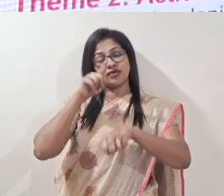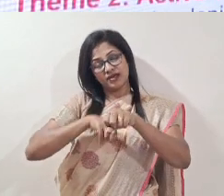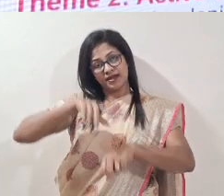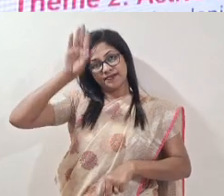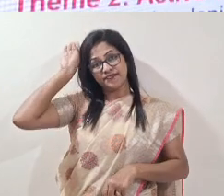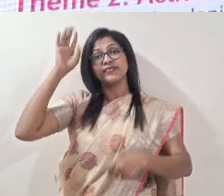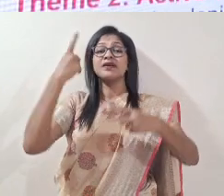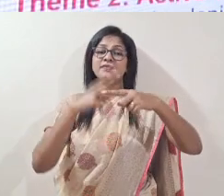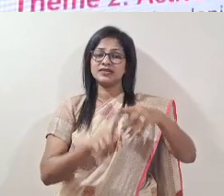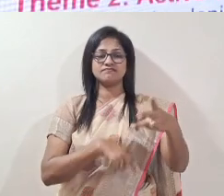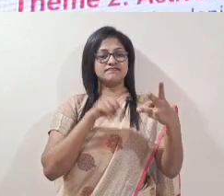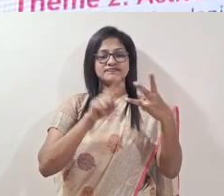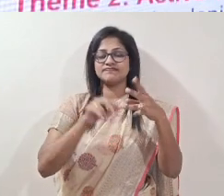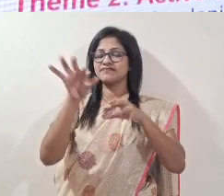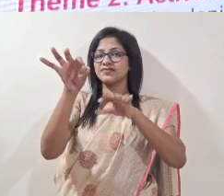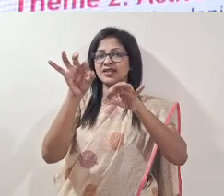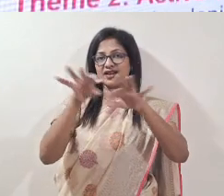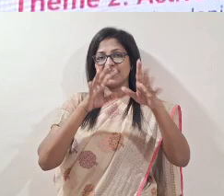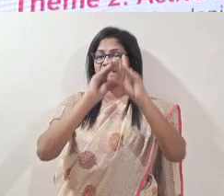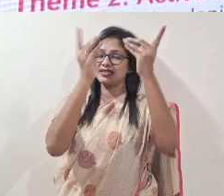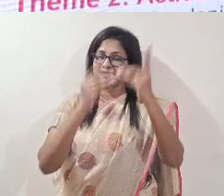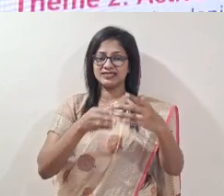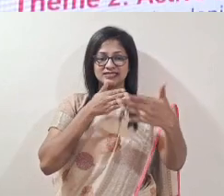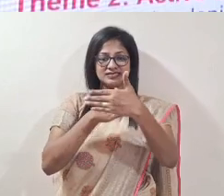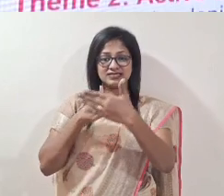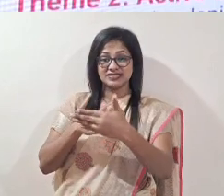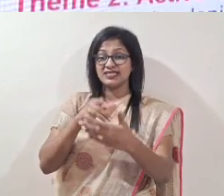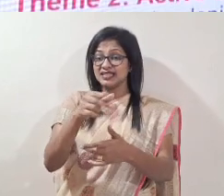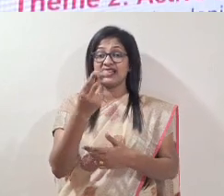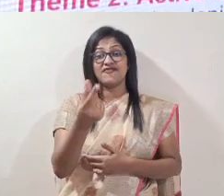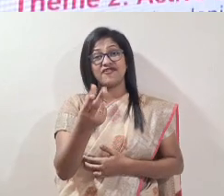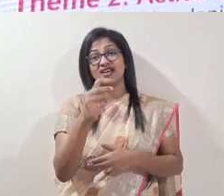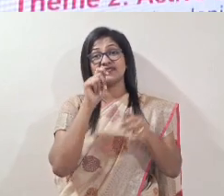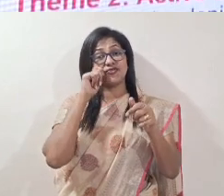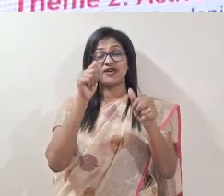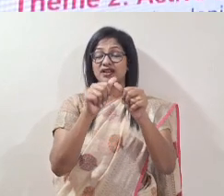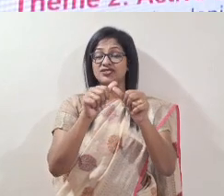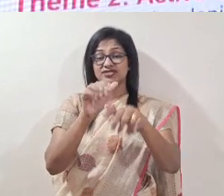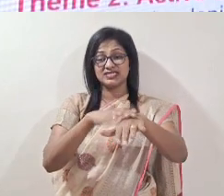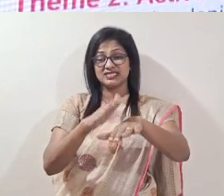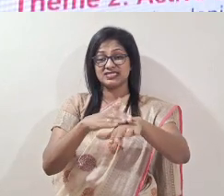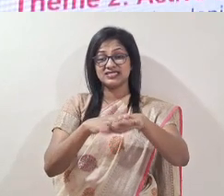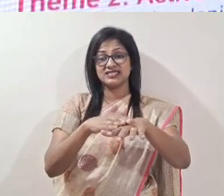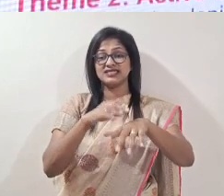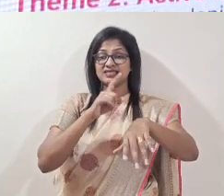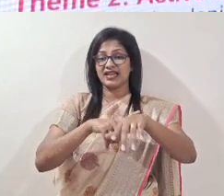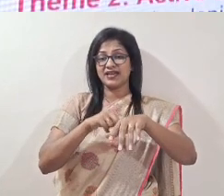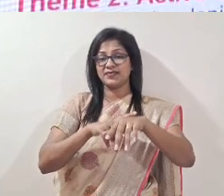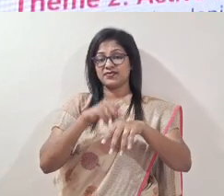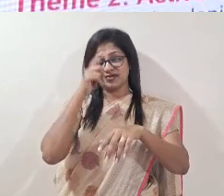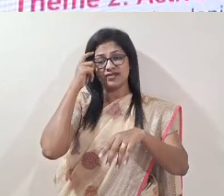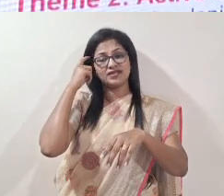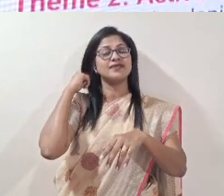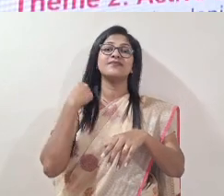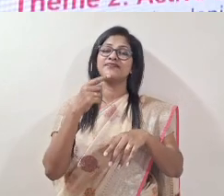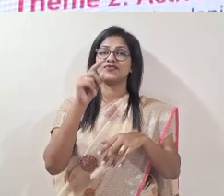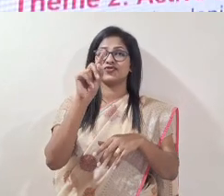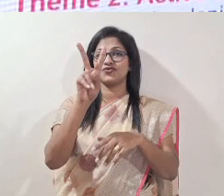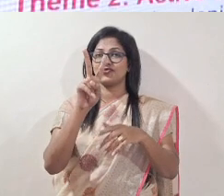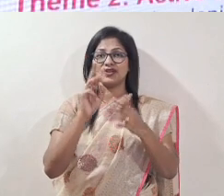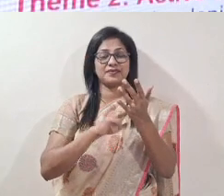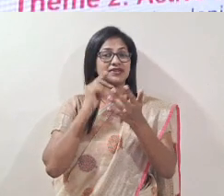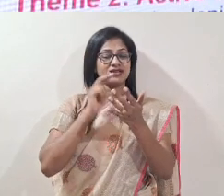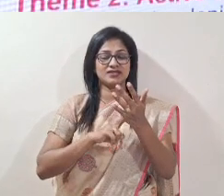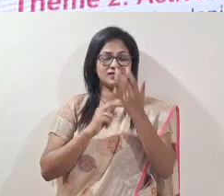Then urban design challenges, as many have pointed out. Ashish, you have to hurry up because time is approaching already 12 Two